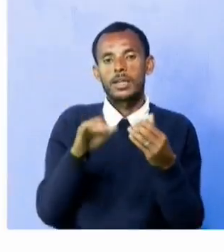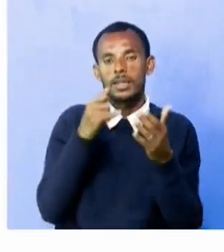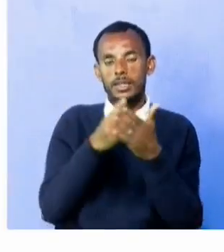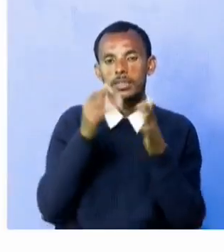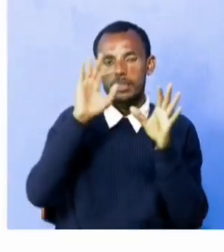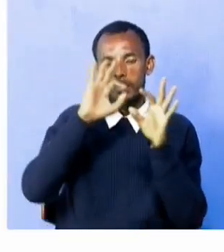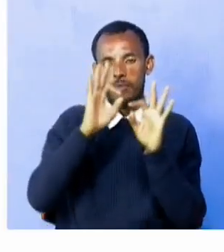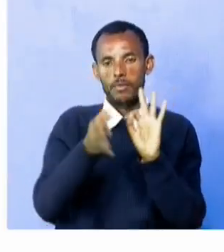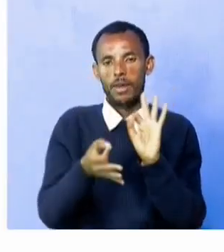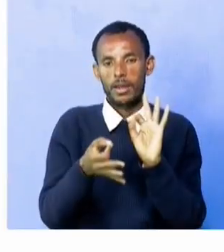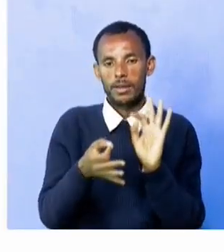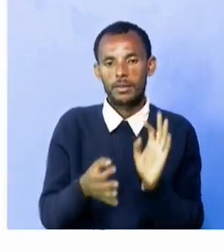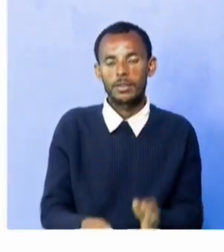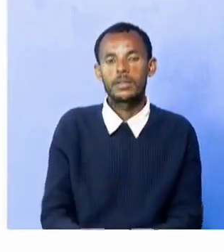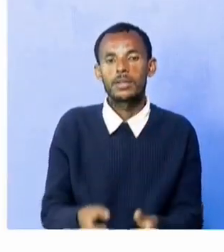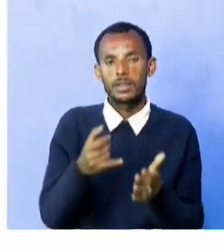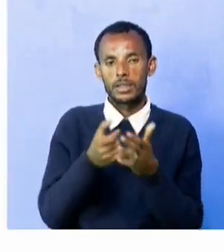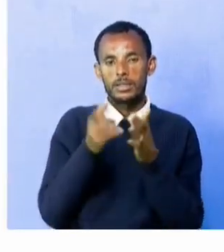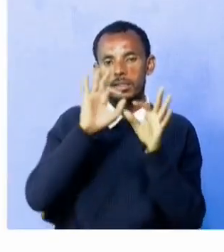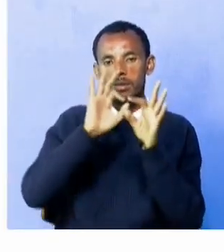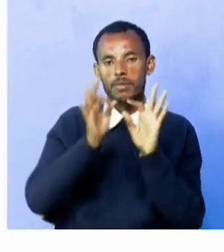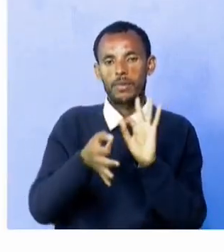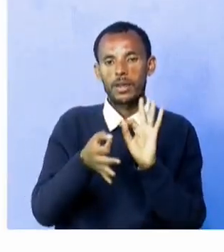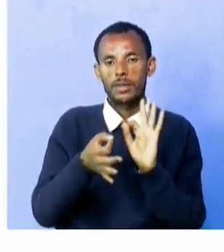defined as arcs